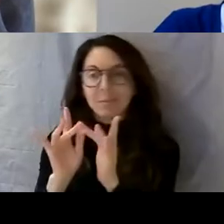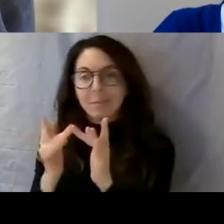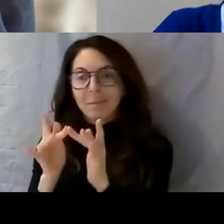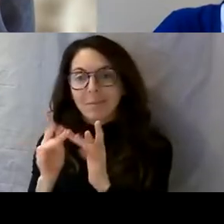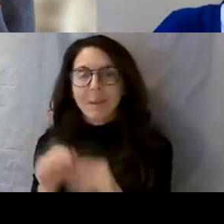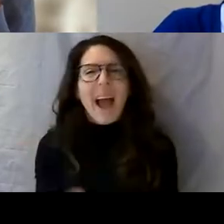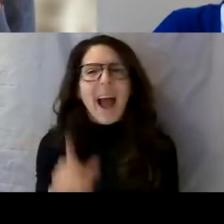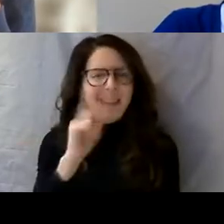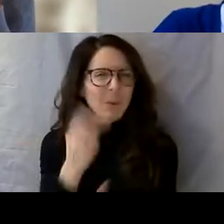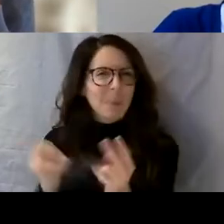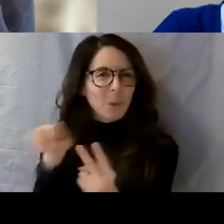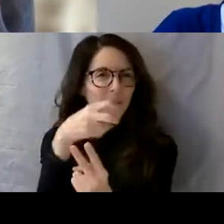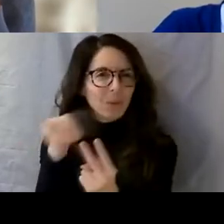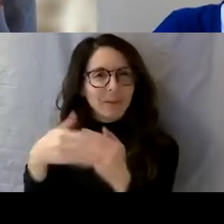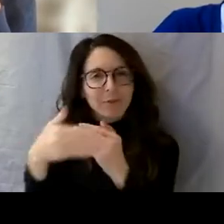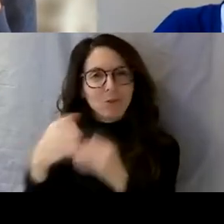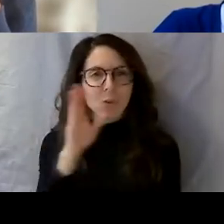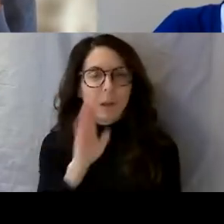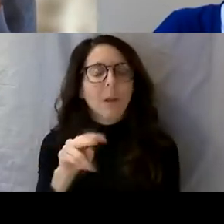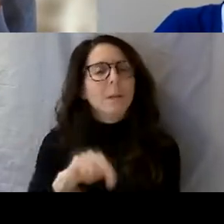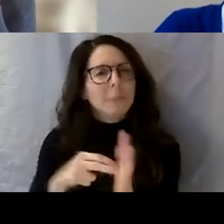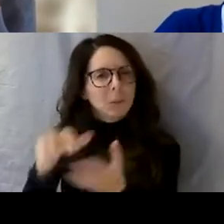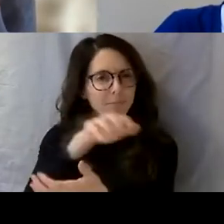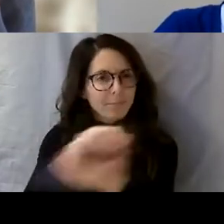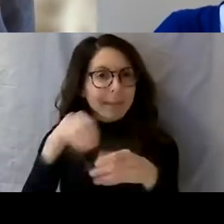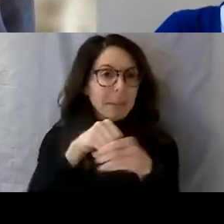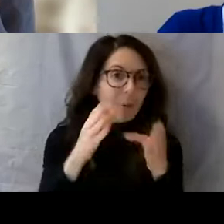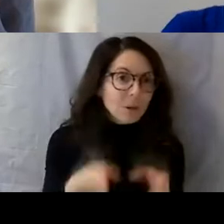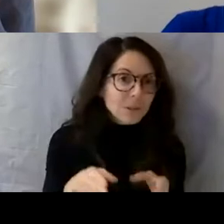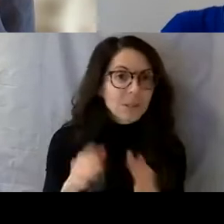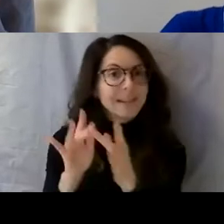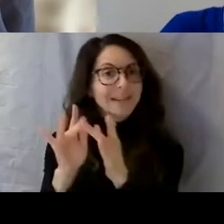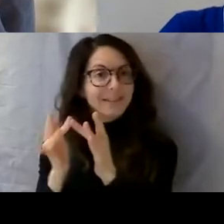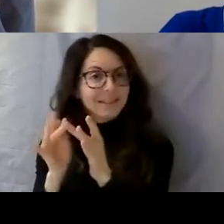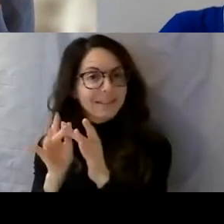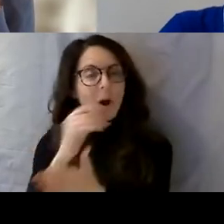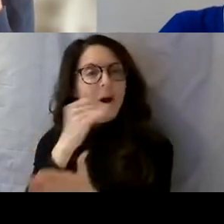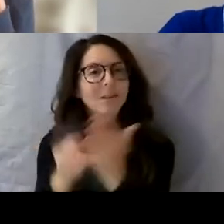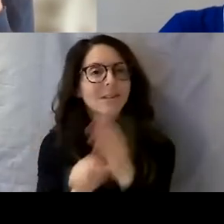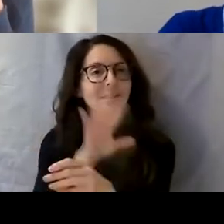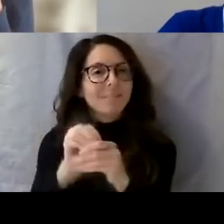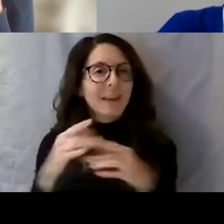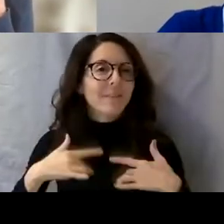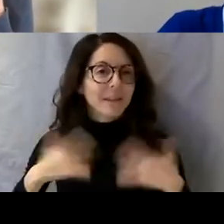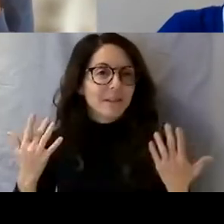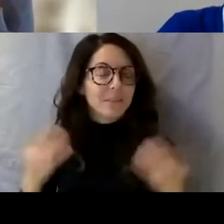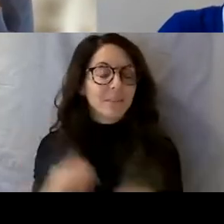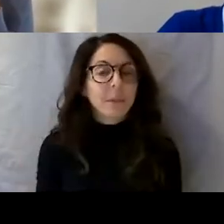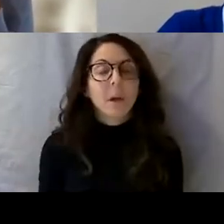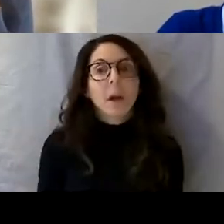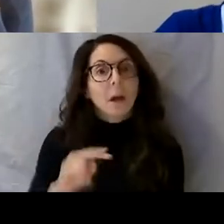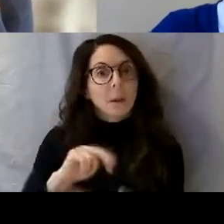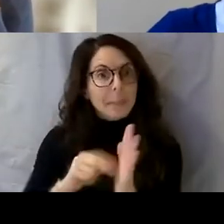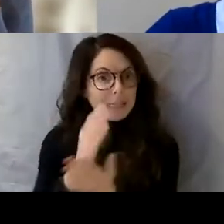digital. So there will be a mix of both in-person and digital artistic engagements. So some roles